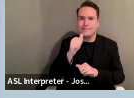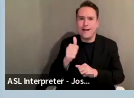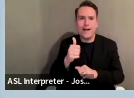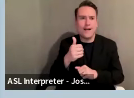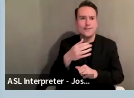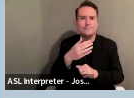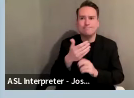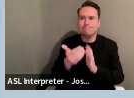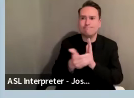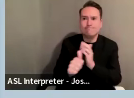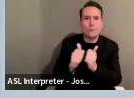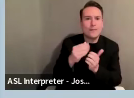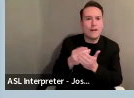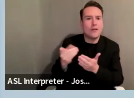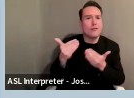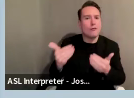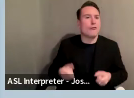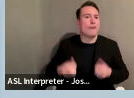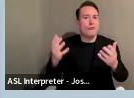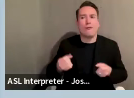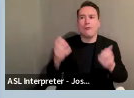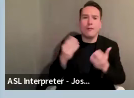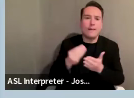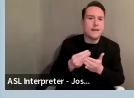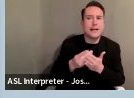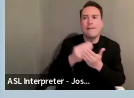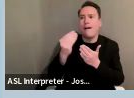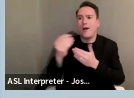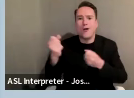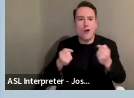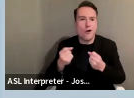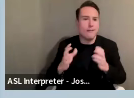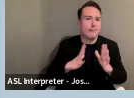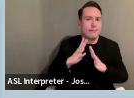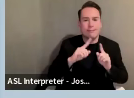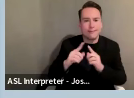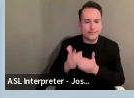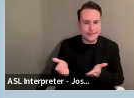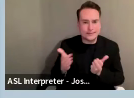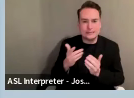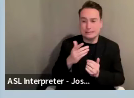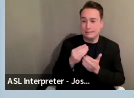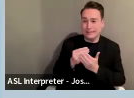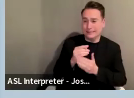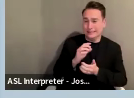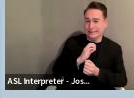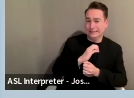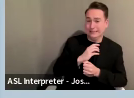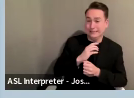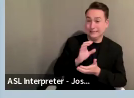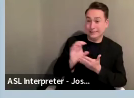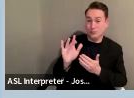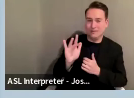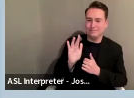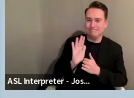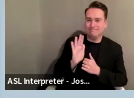and they buy new cars and new things. So you can say, oh, instead of that money going to that child until 25, I'm